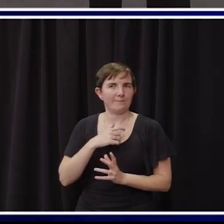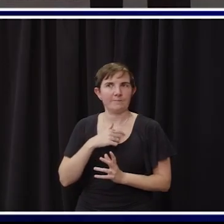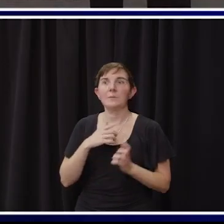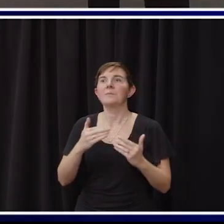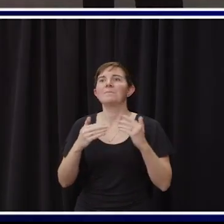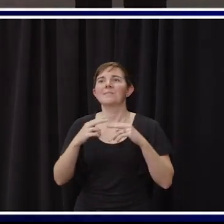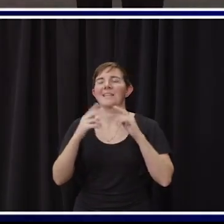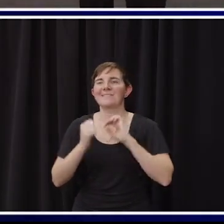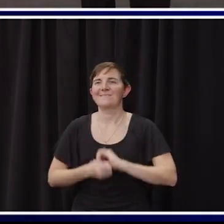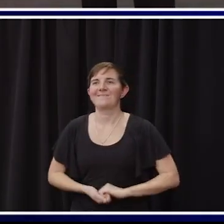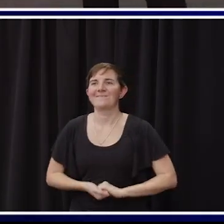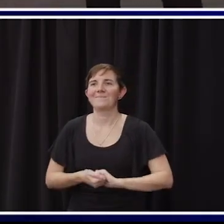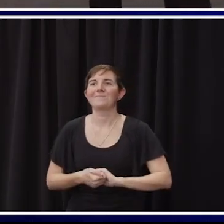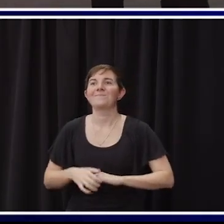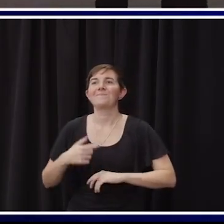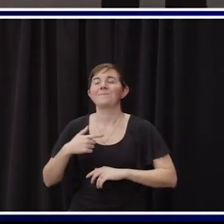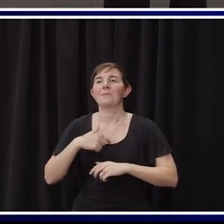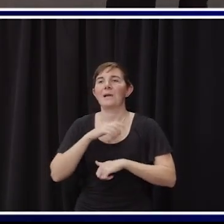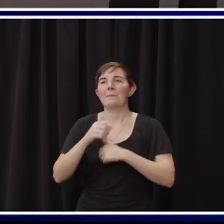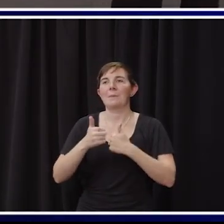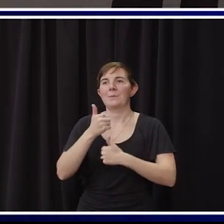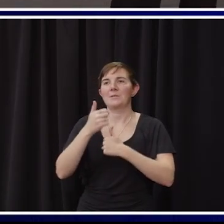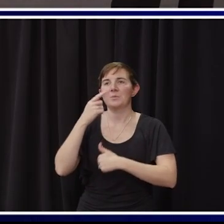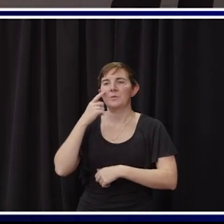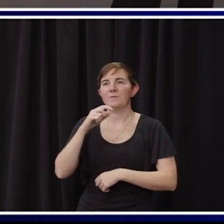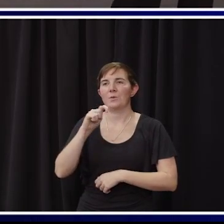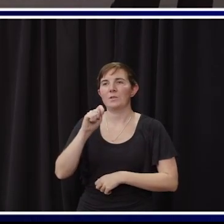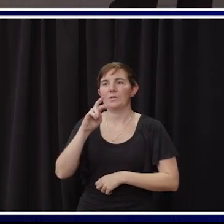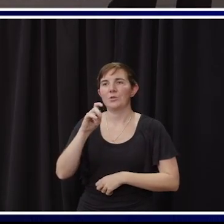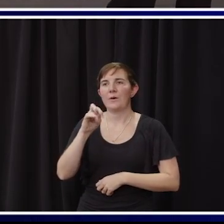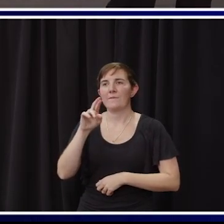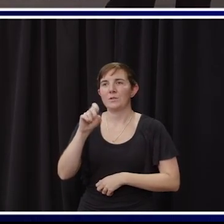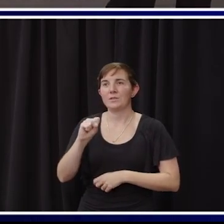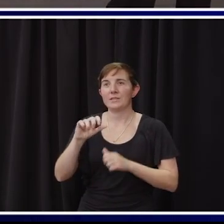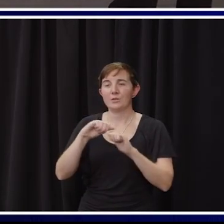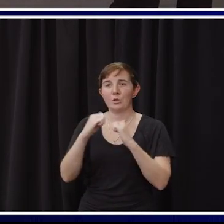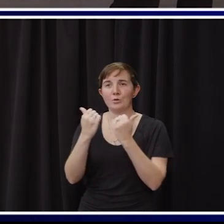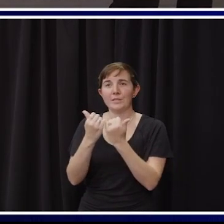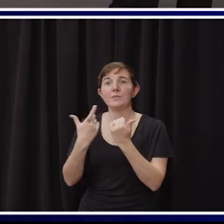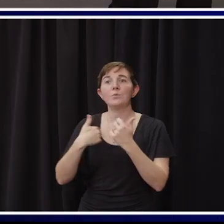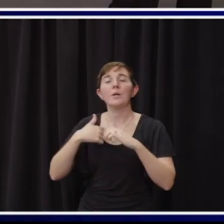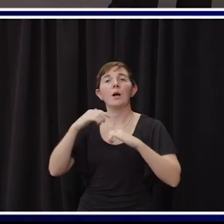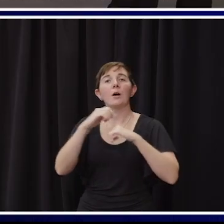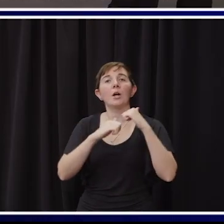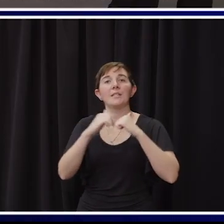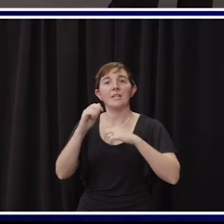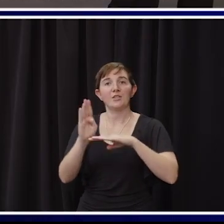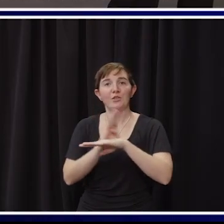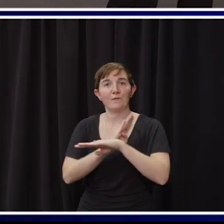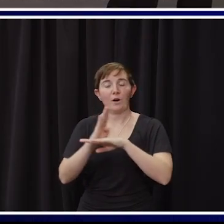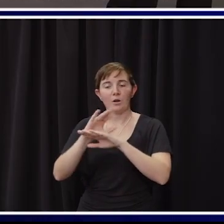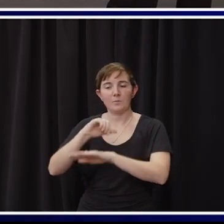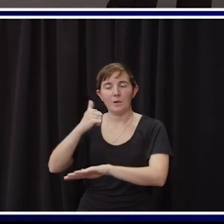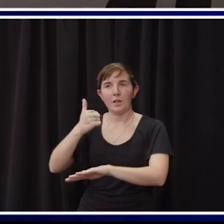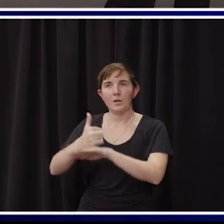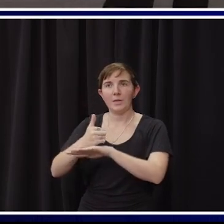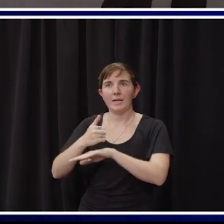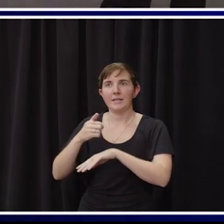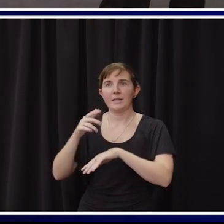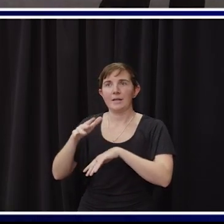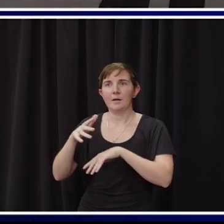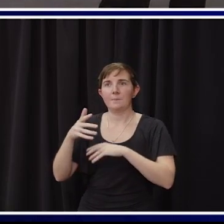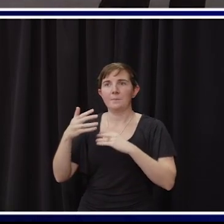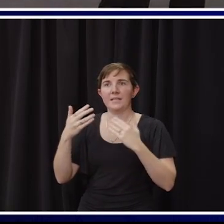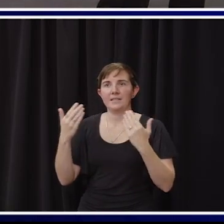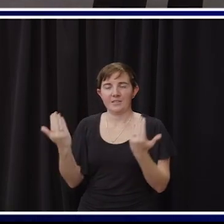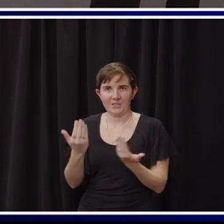we go. I'm a principal with Trivers Associates. We are an architecture firm located